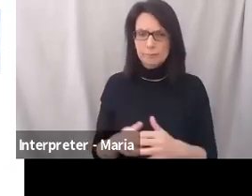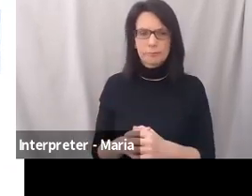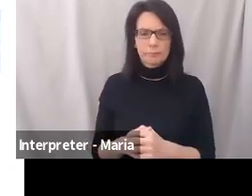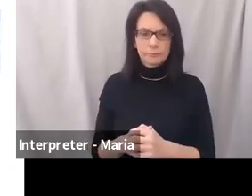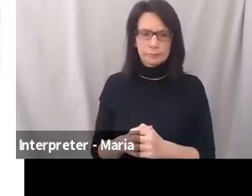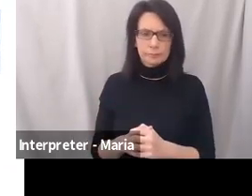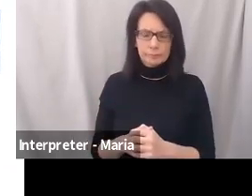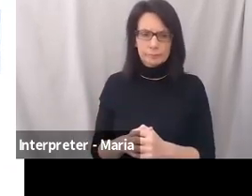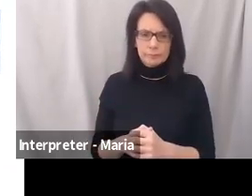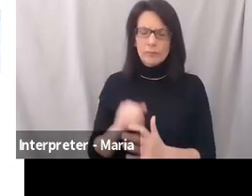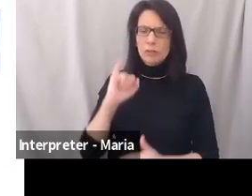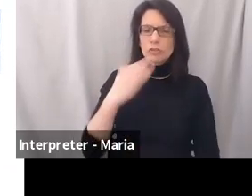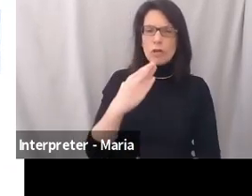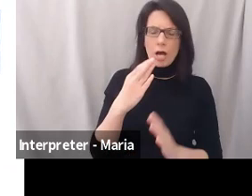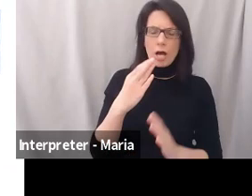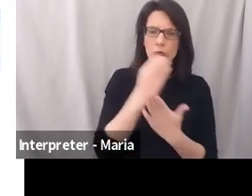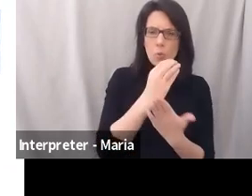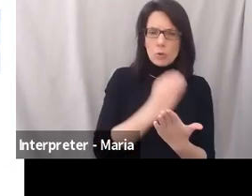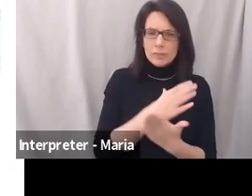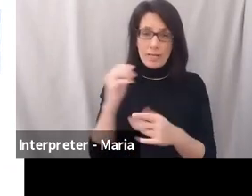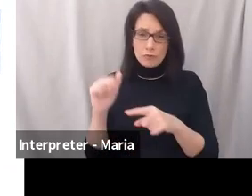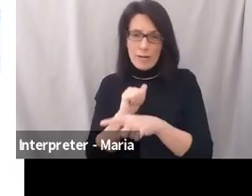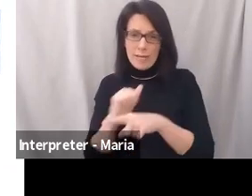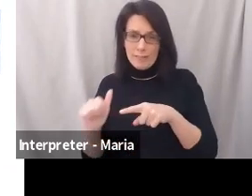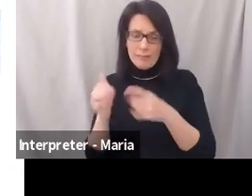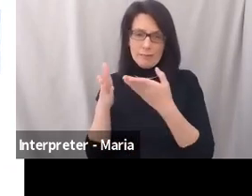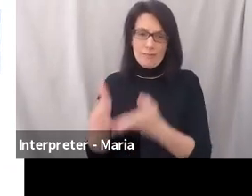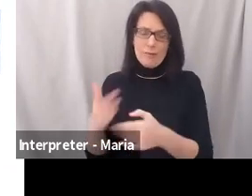job courses and training on LinkedIn. And